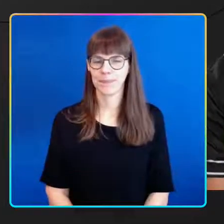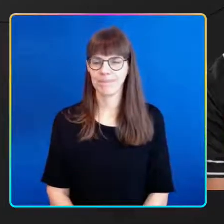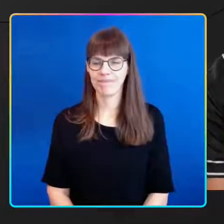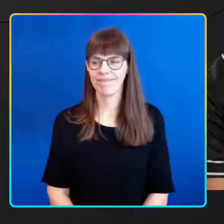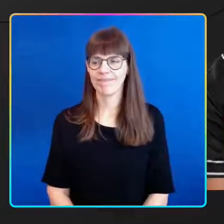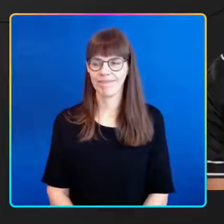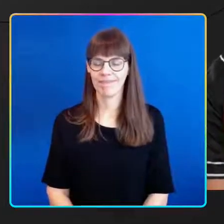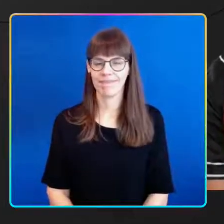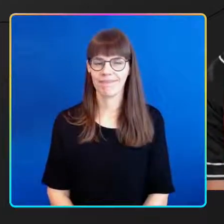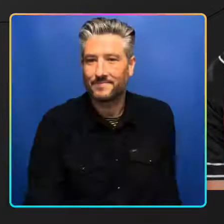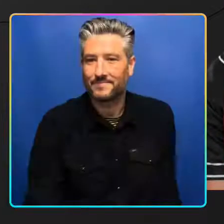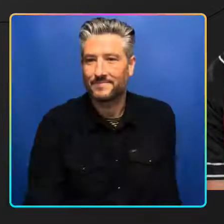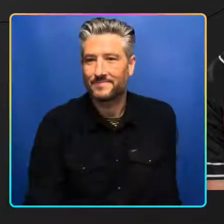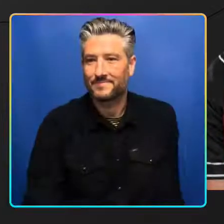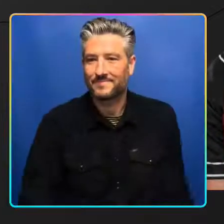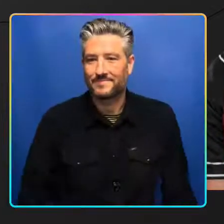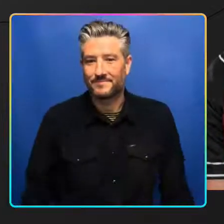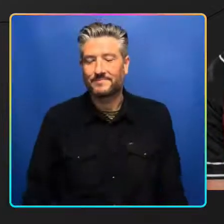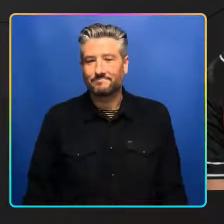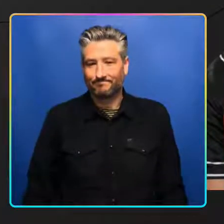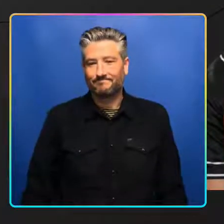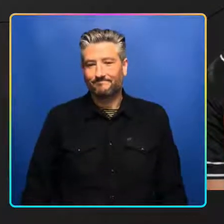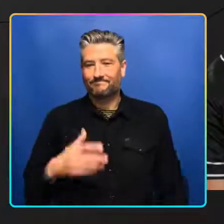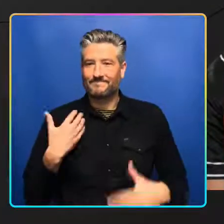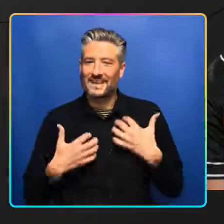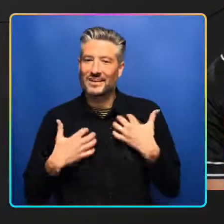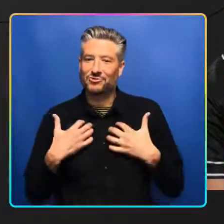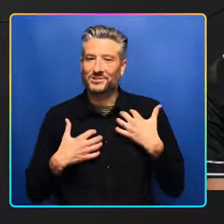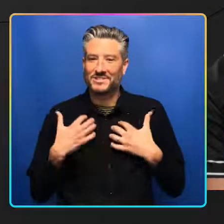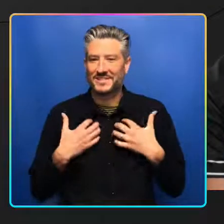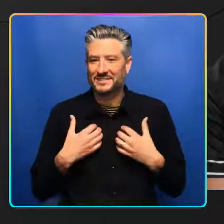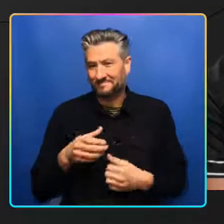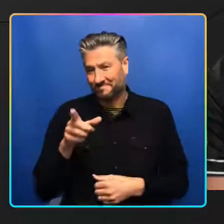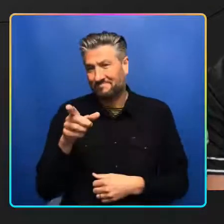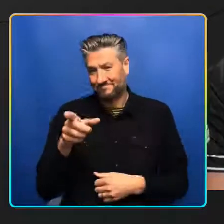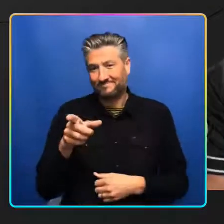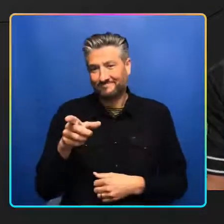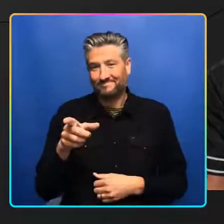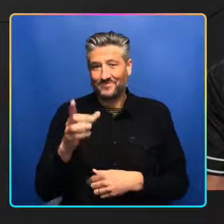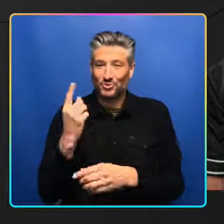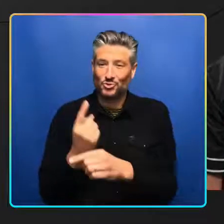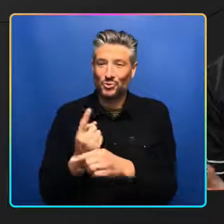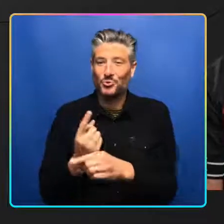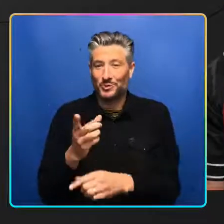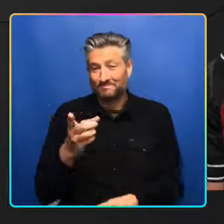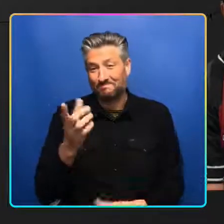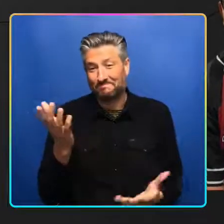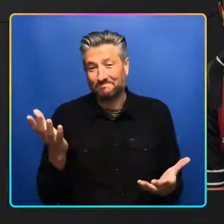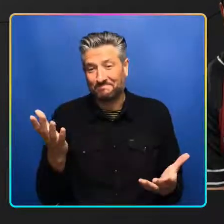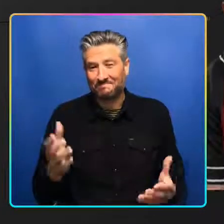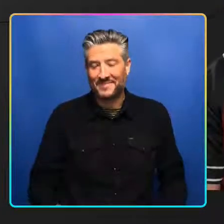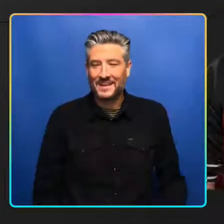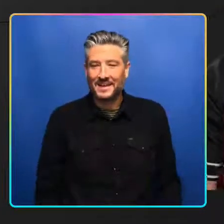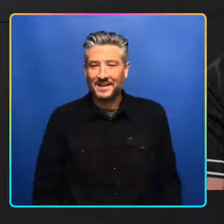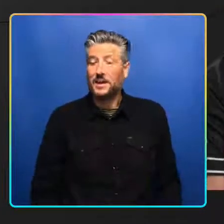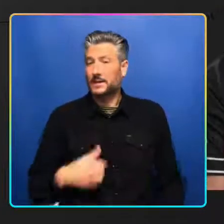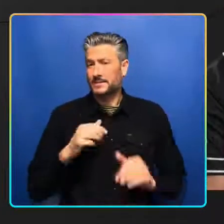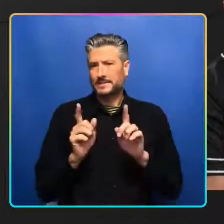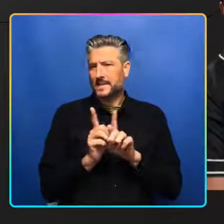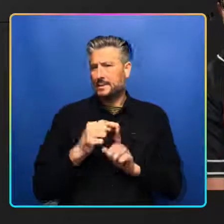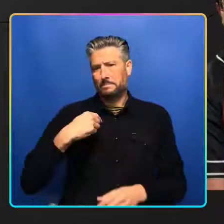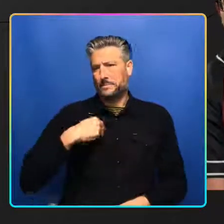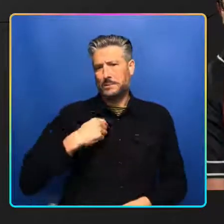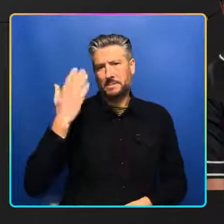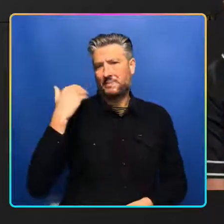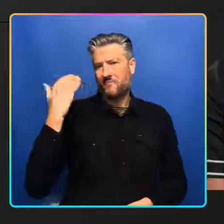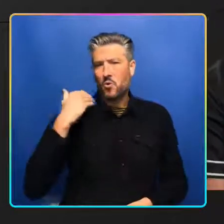Interesting. That's so true. It is kind of Sorry, like, it's kind of like when I was in engineering, I went through that